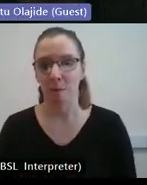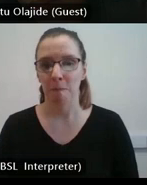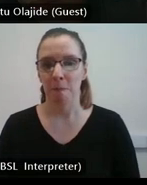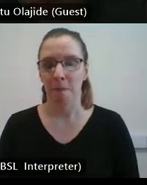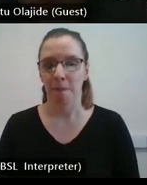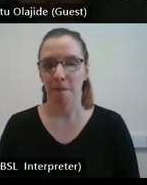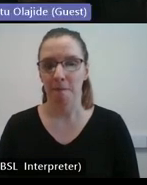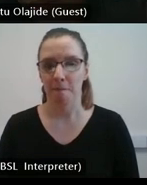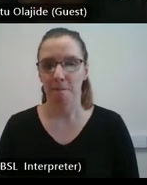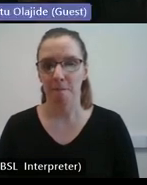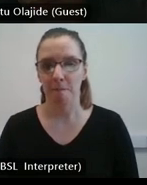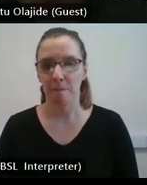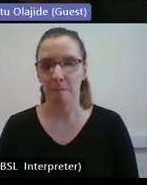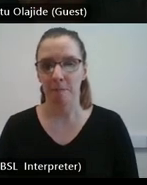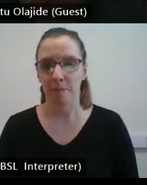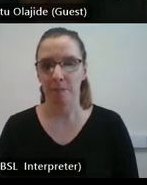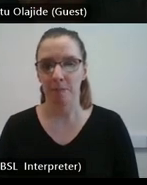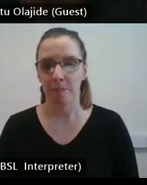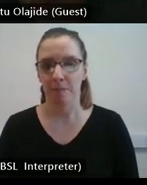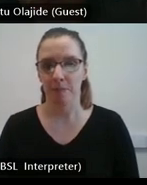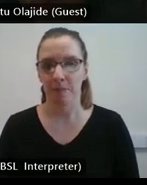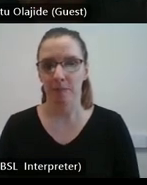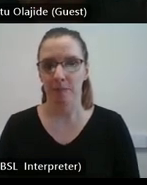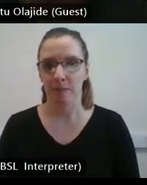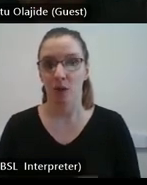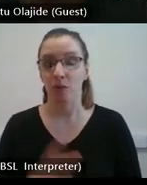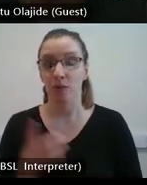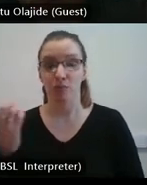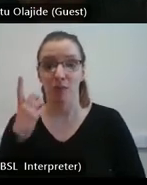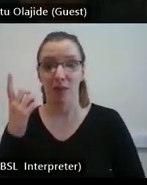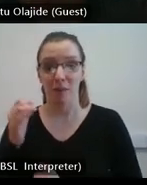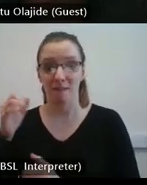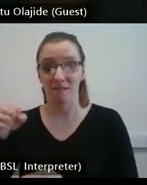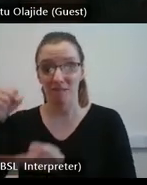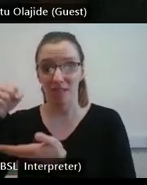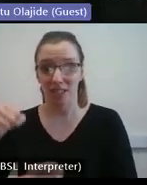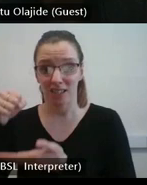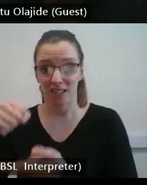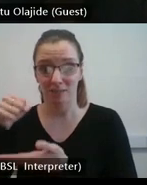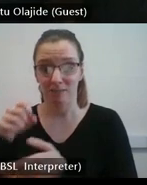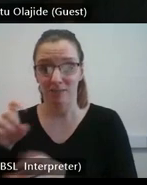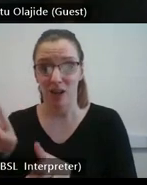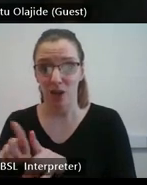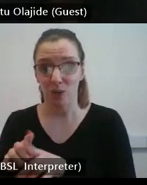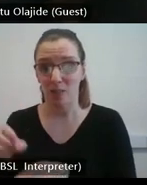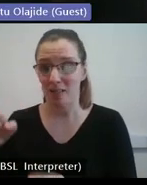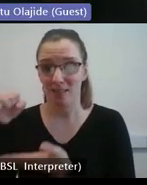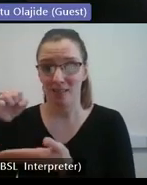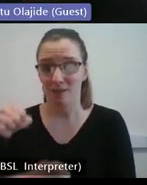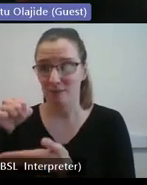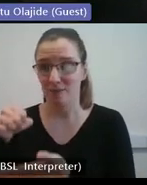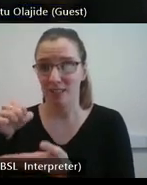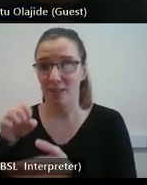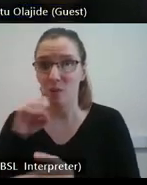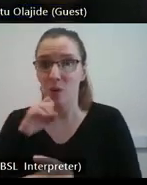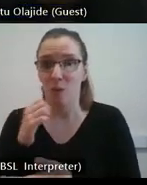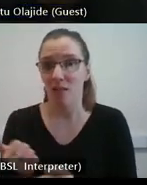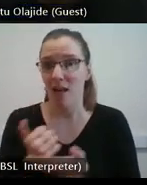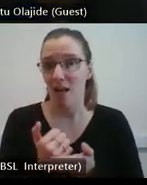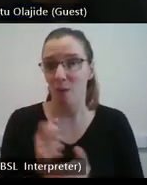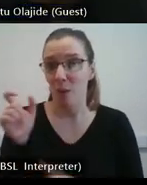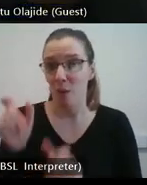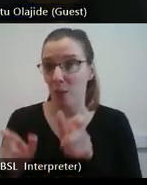about creating some kind of funding for people, because funding is something that might help the people who want